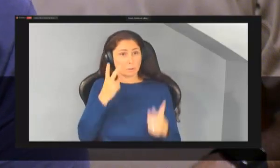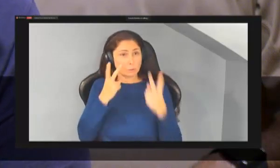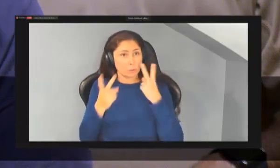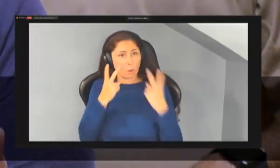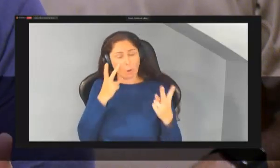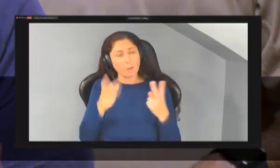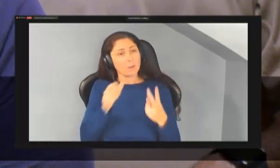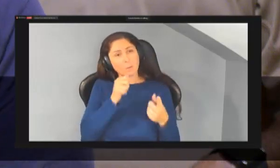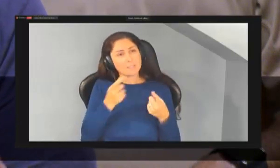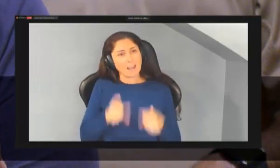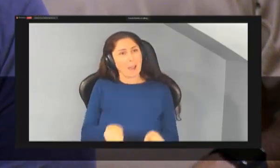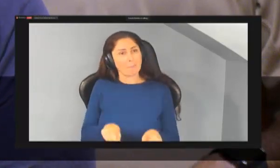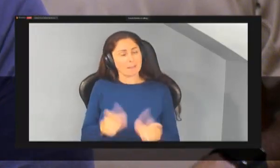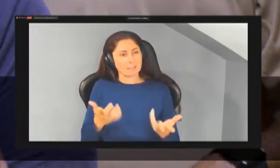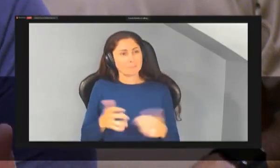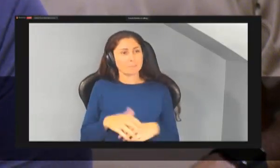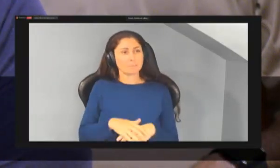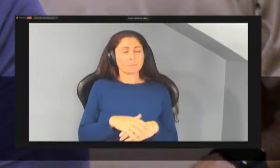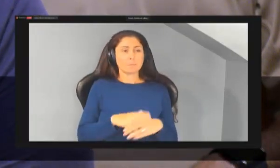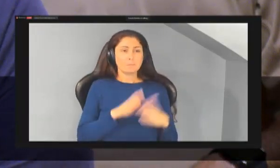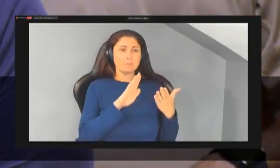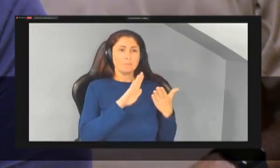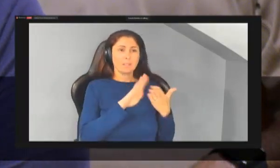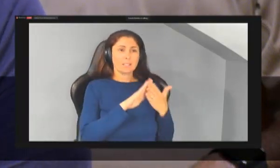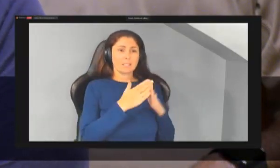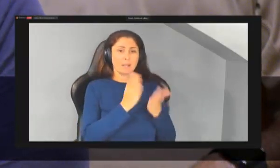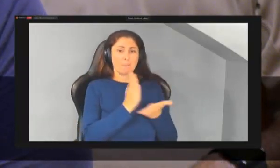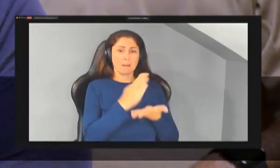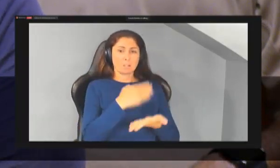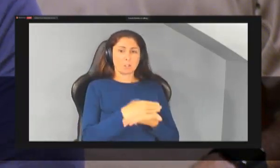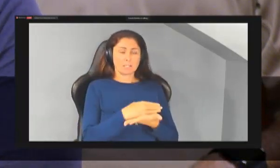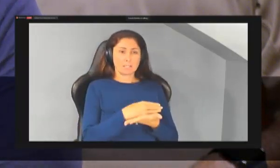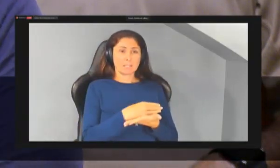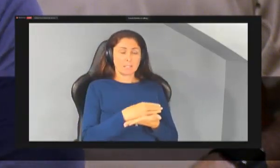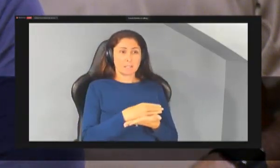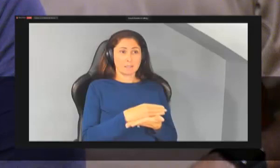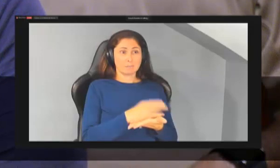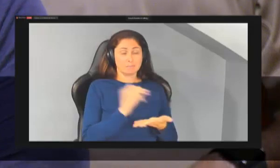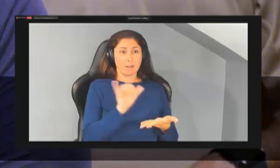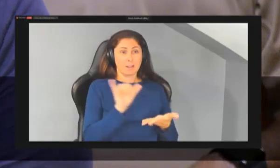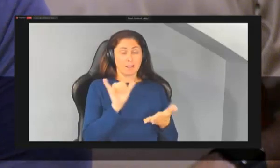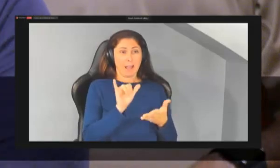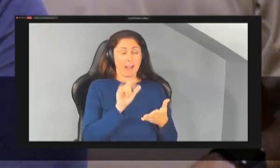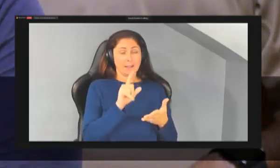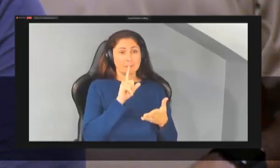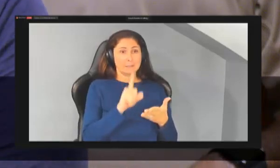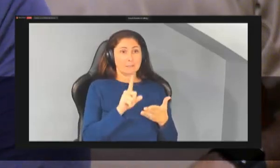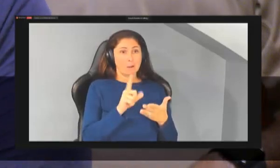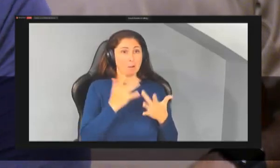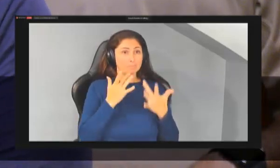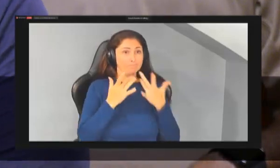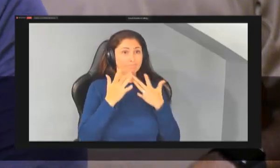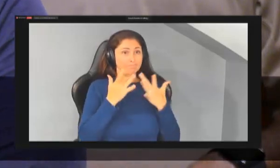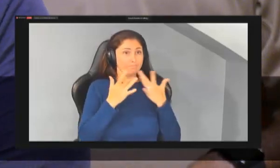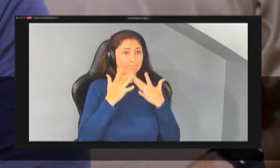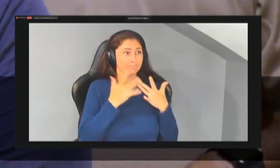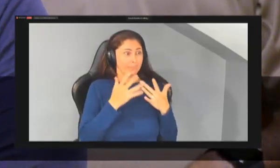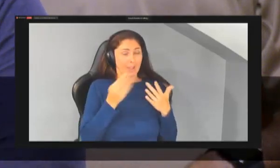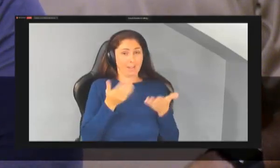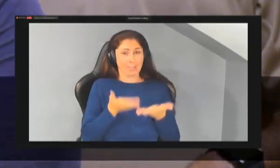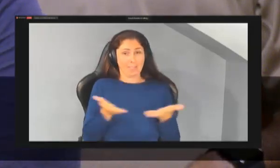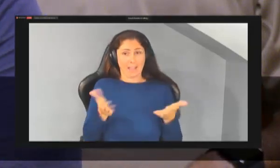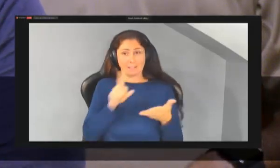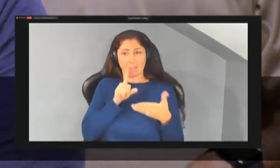happening otherwise. City budgets are just so tight, and things that get done are based